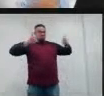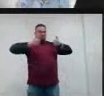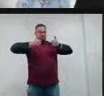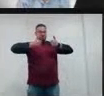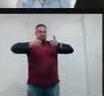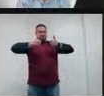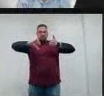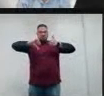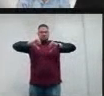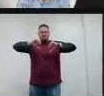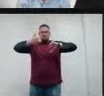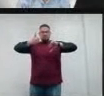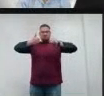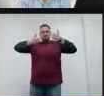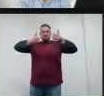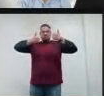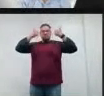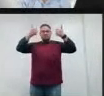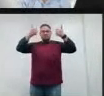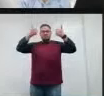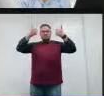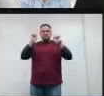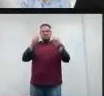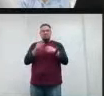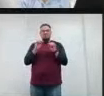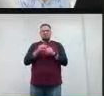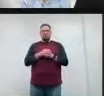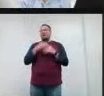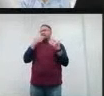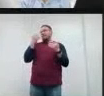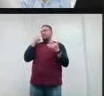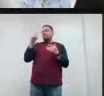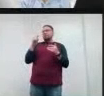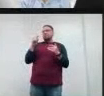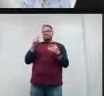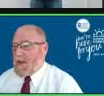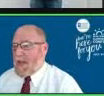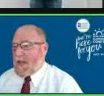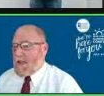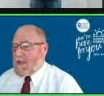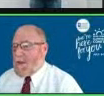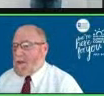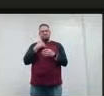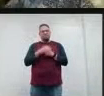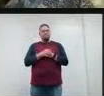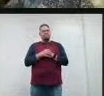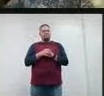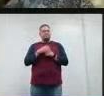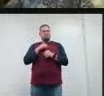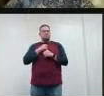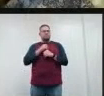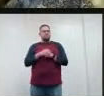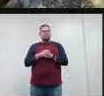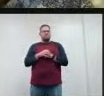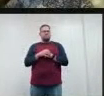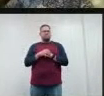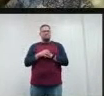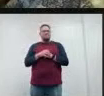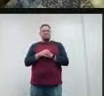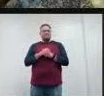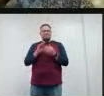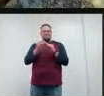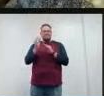No? Yeah. Thank you. Thank you for the indulgence. I apologize. Okay, number